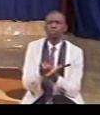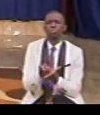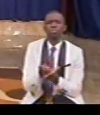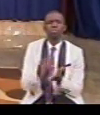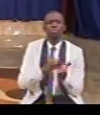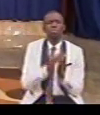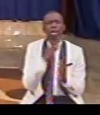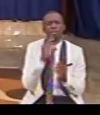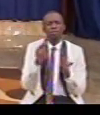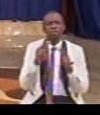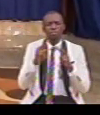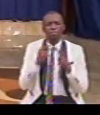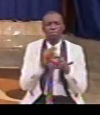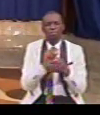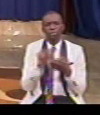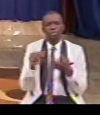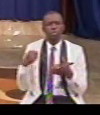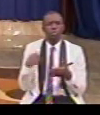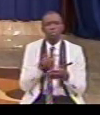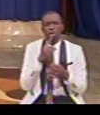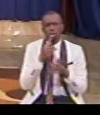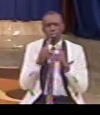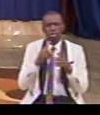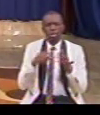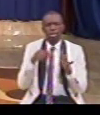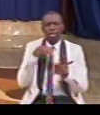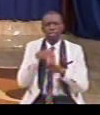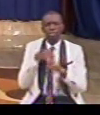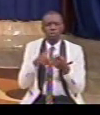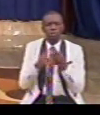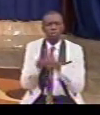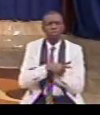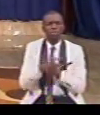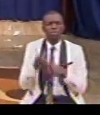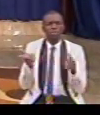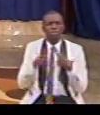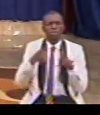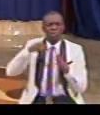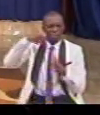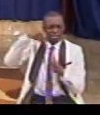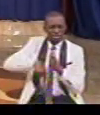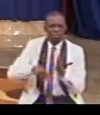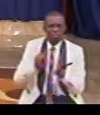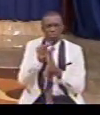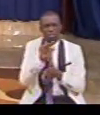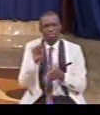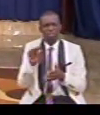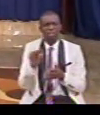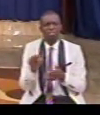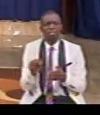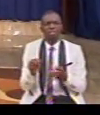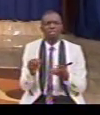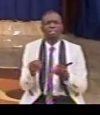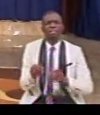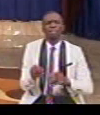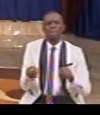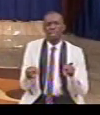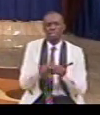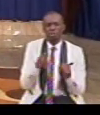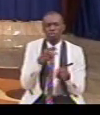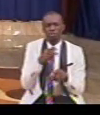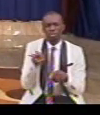are looking at today. Very deep verses, extensive verses indeed. As you come back to verse 13, it